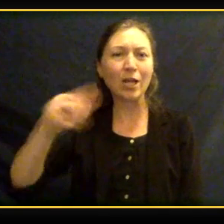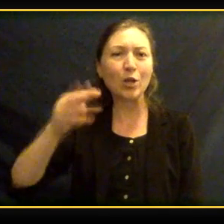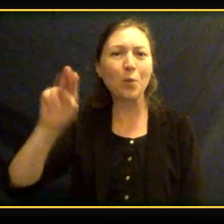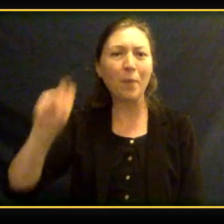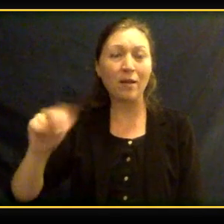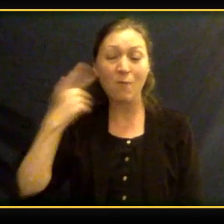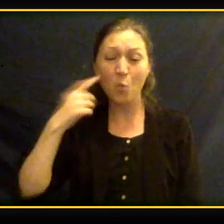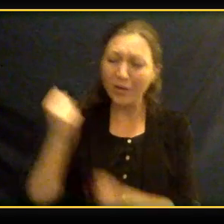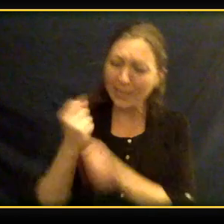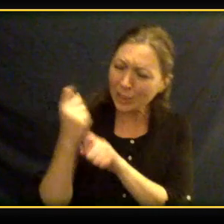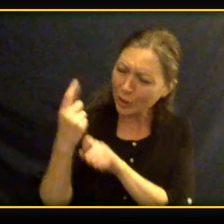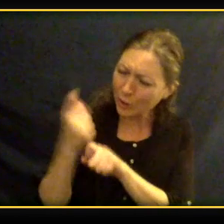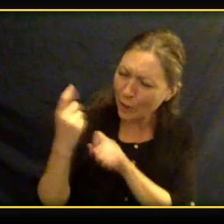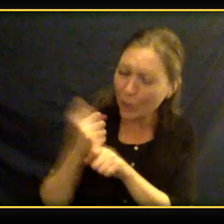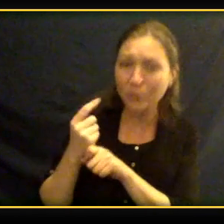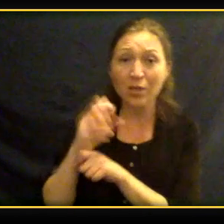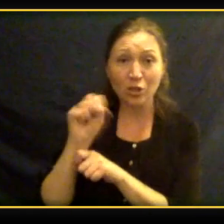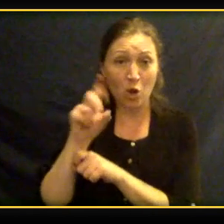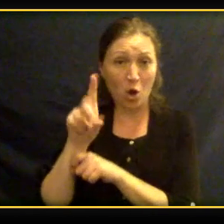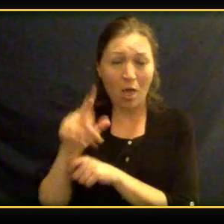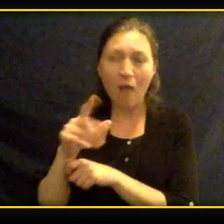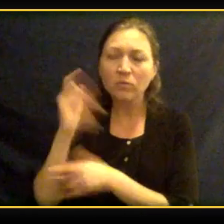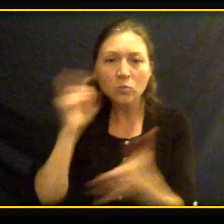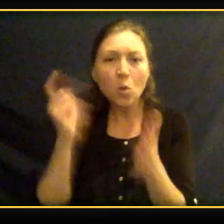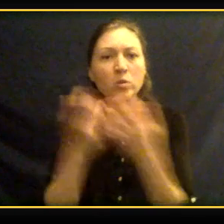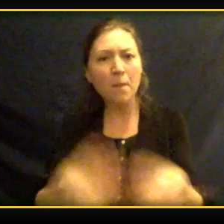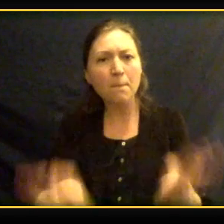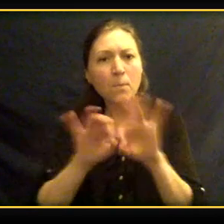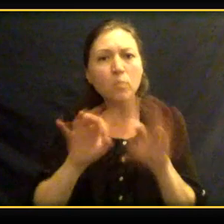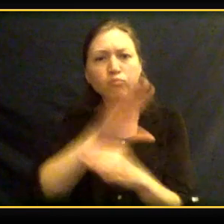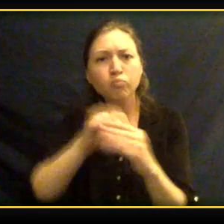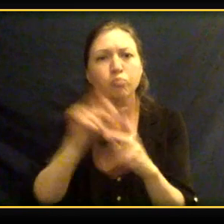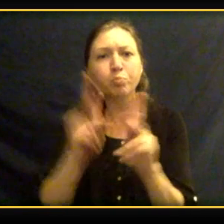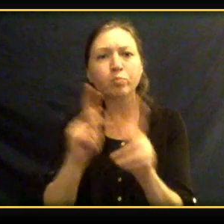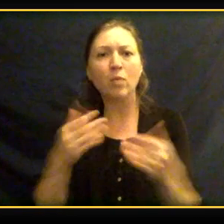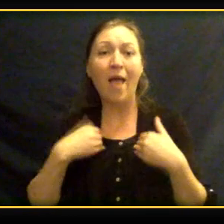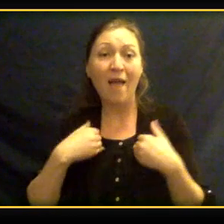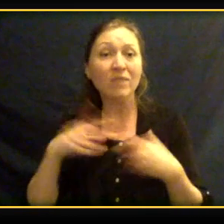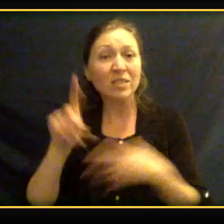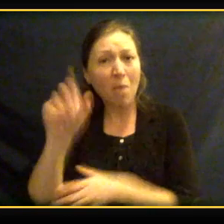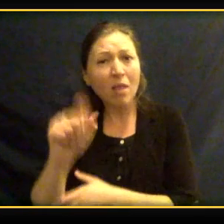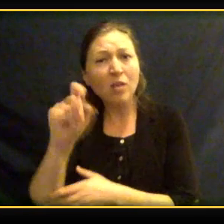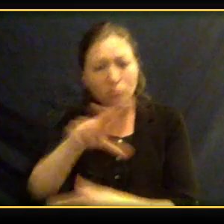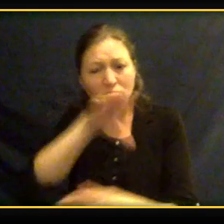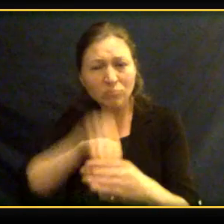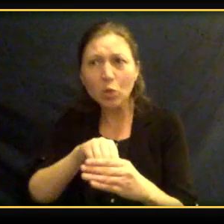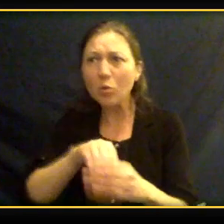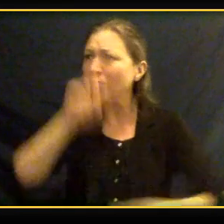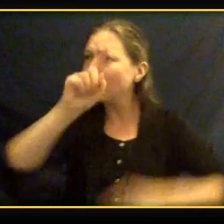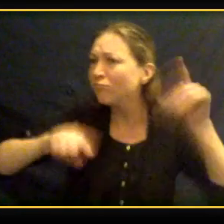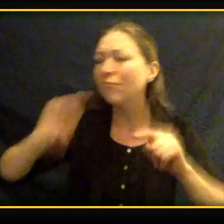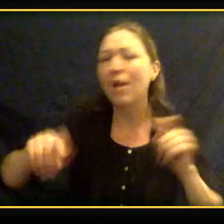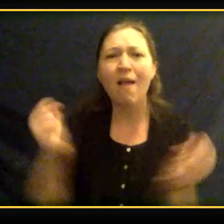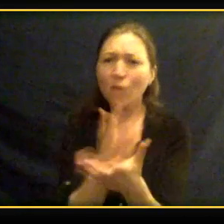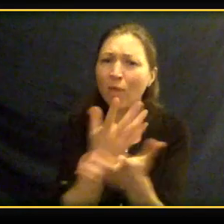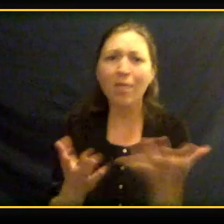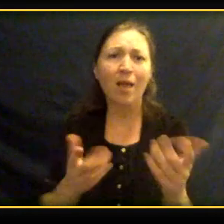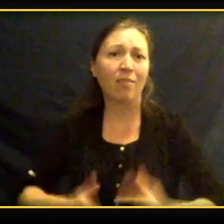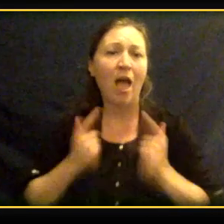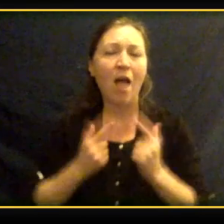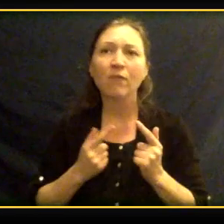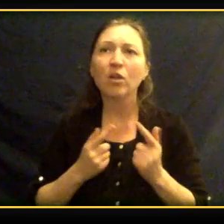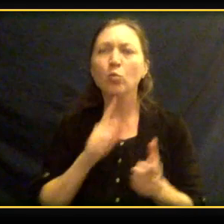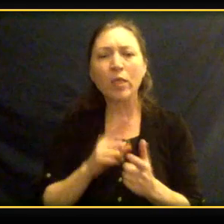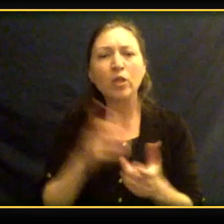have recognized the importance of including people with disabilities in all facets of society. and have helped push forward a narrative of